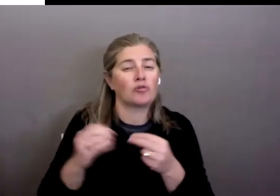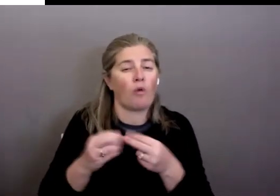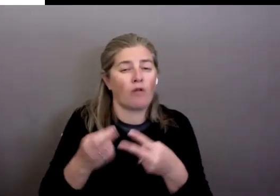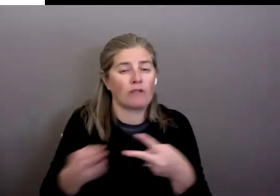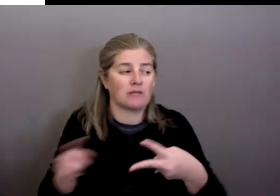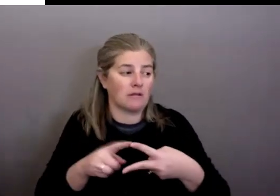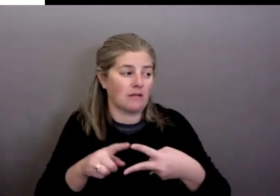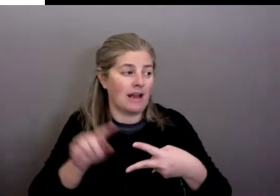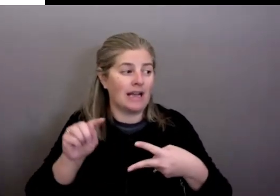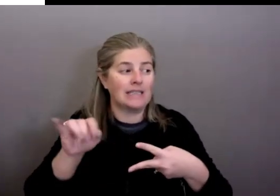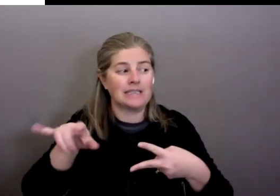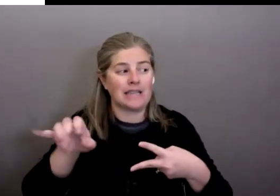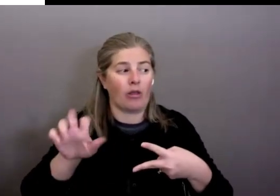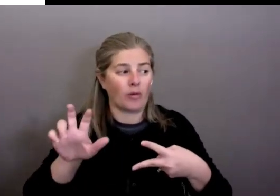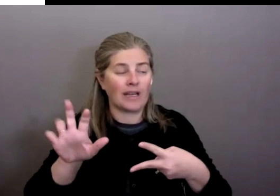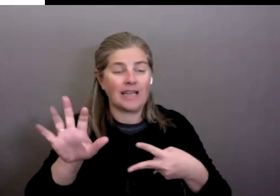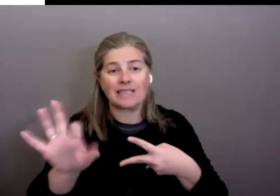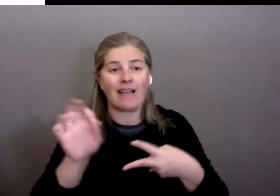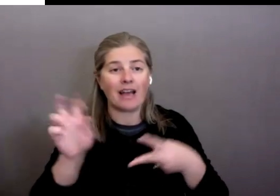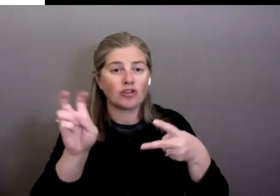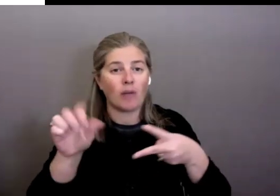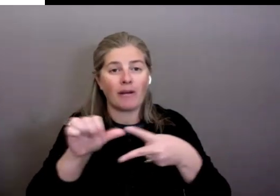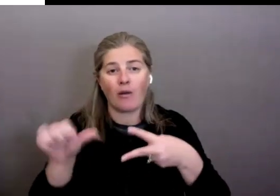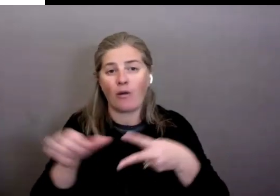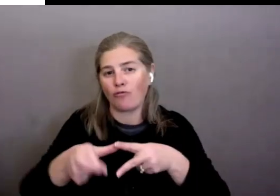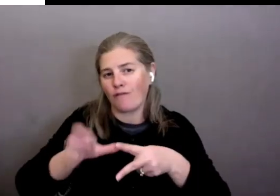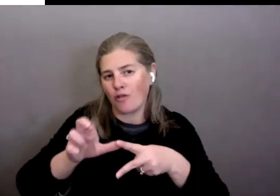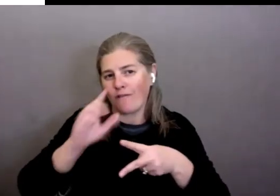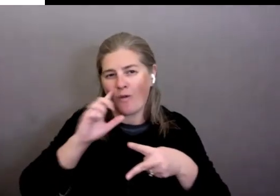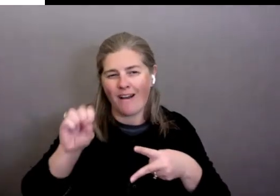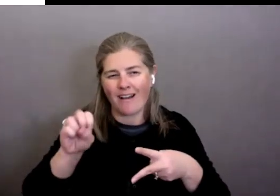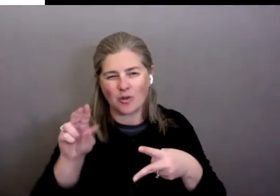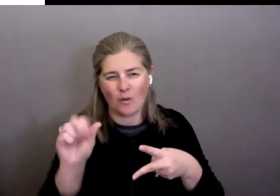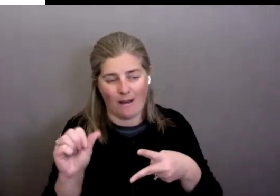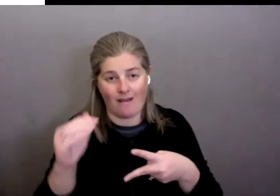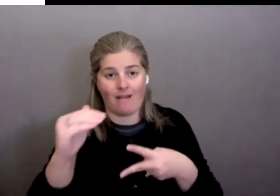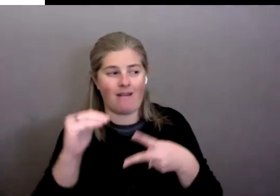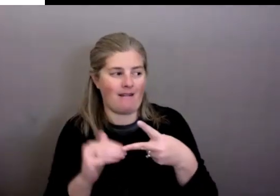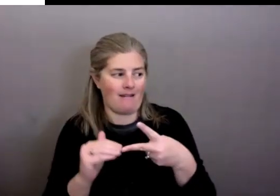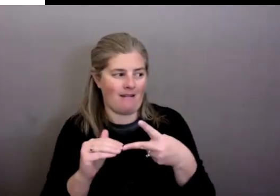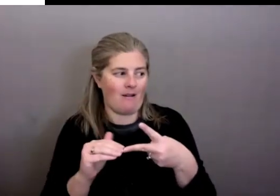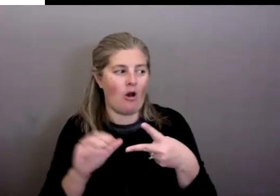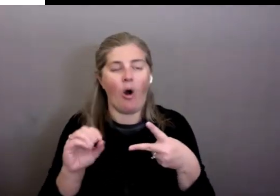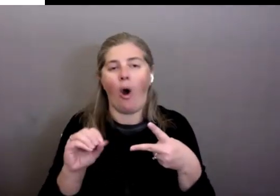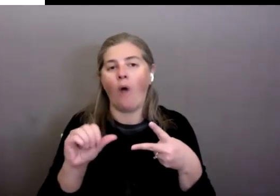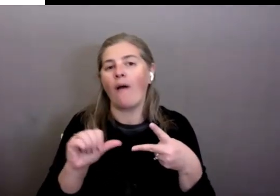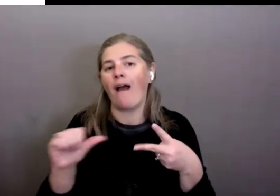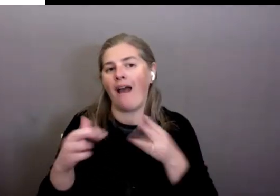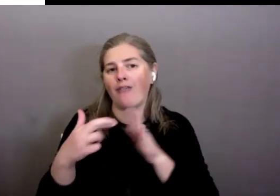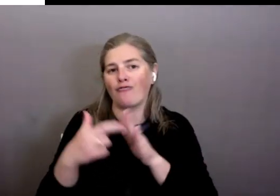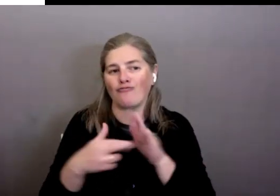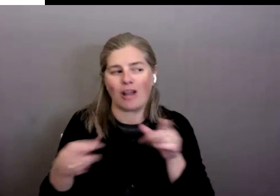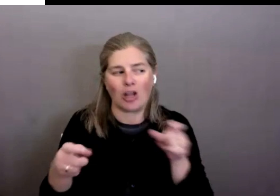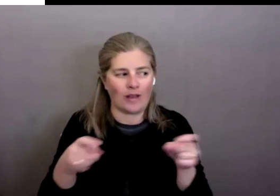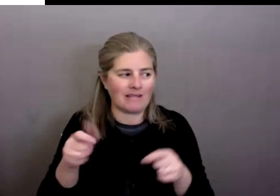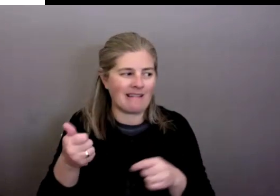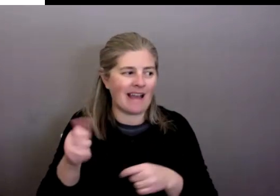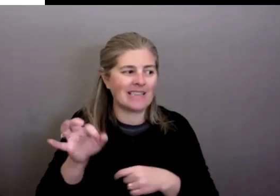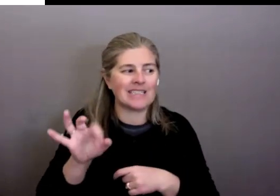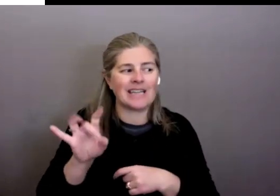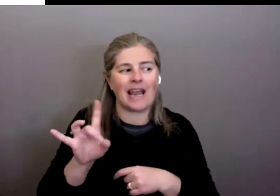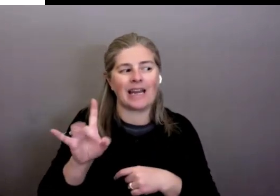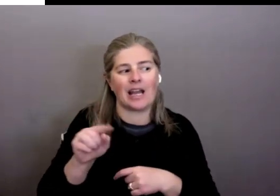titled Title III Select Topic Areas to Review for SUAs. The other is titled OAA Regulations 1988